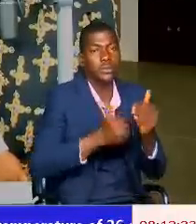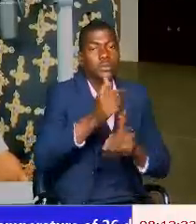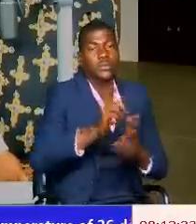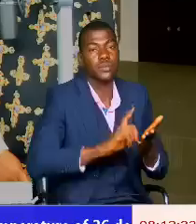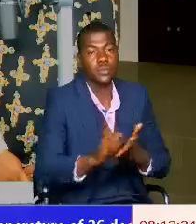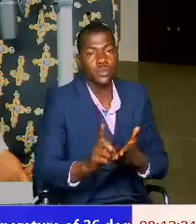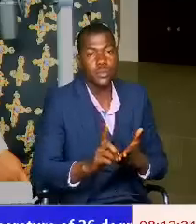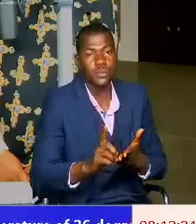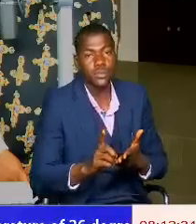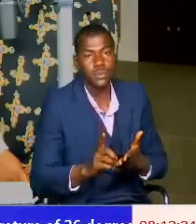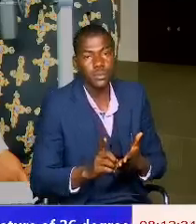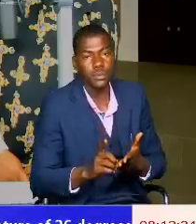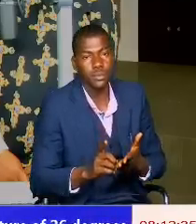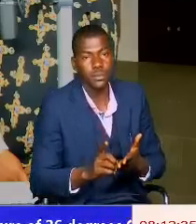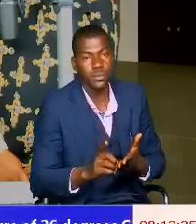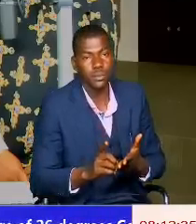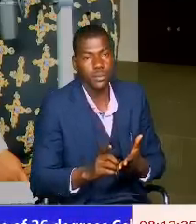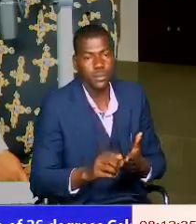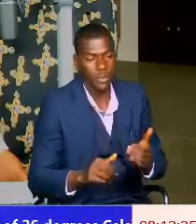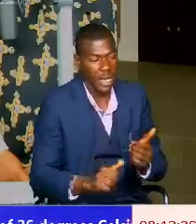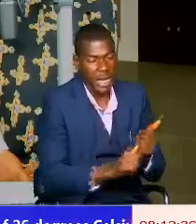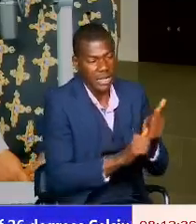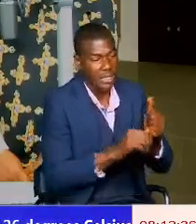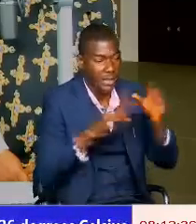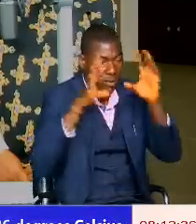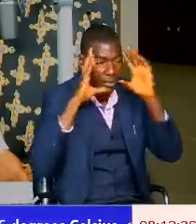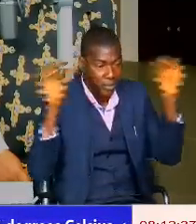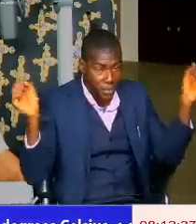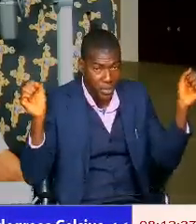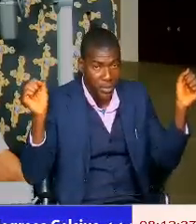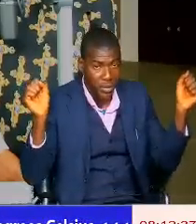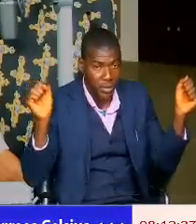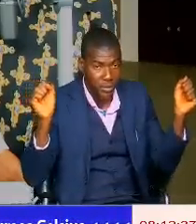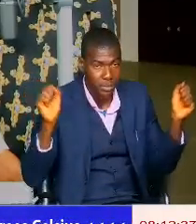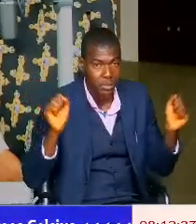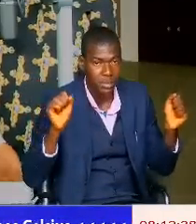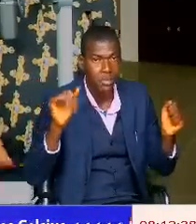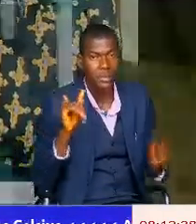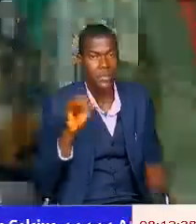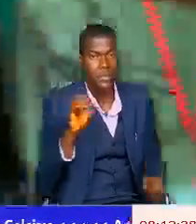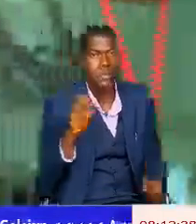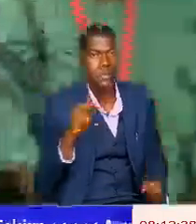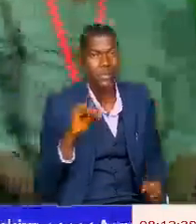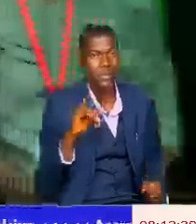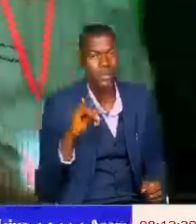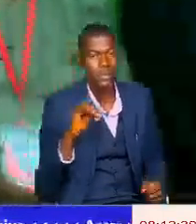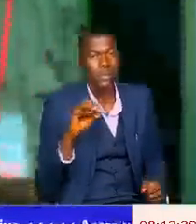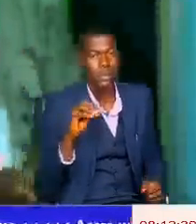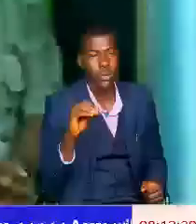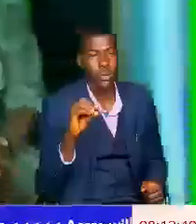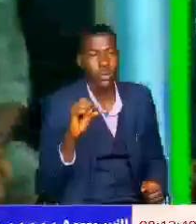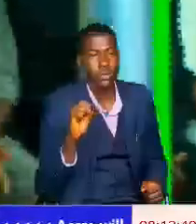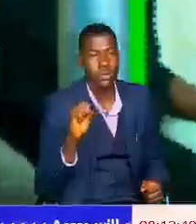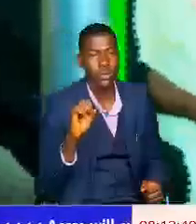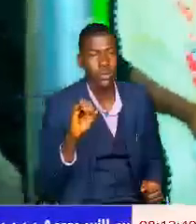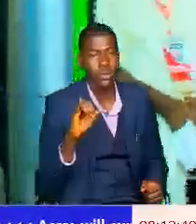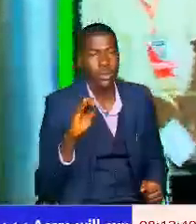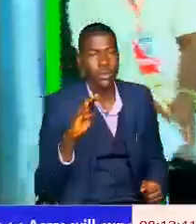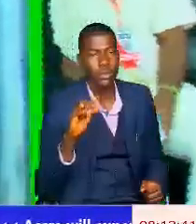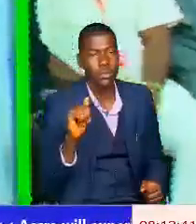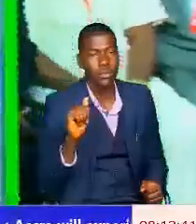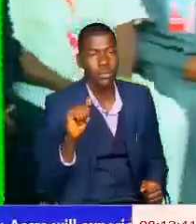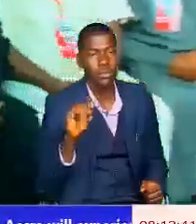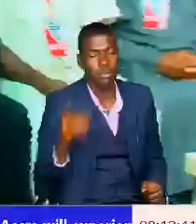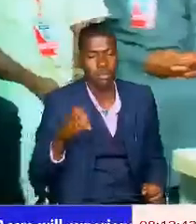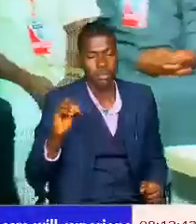His Excellency, the bulletproof, the staff boy, the man when we say he connect the ordinary Nigerian, the Vice